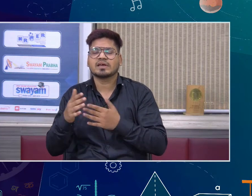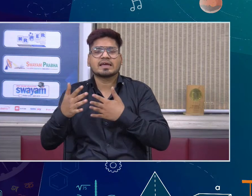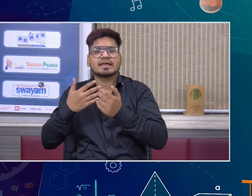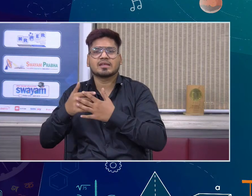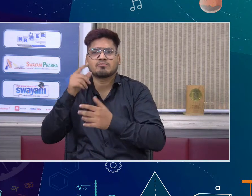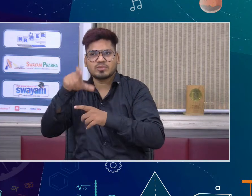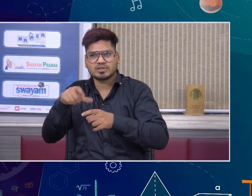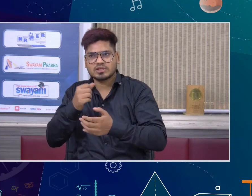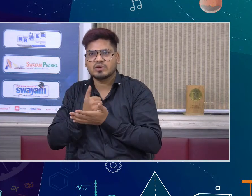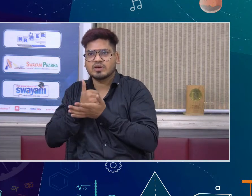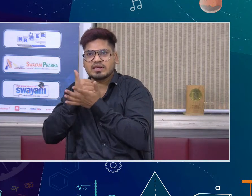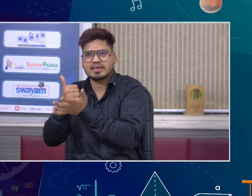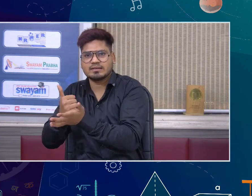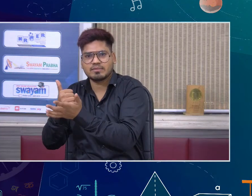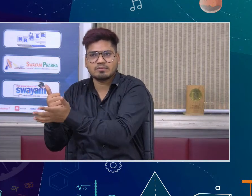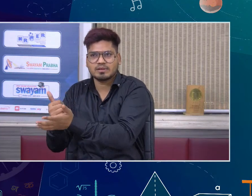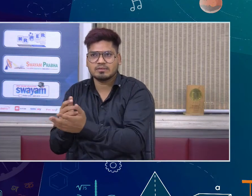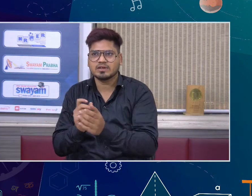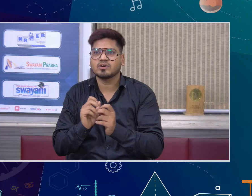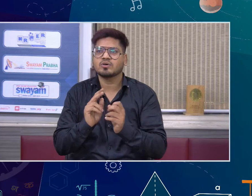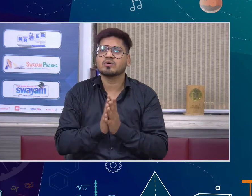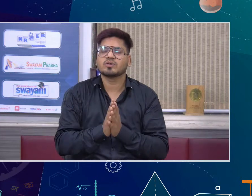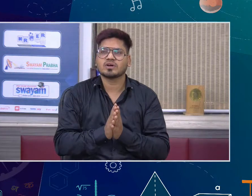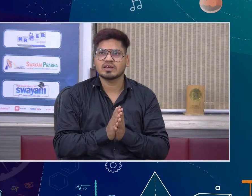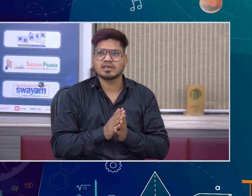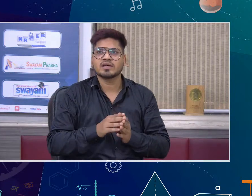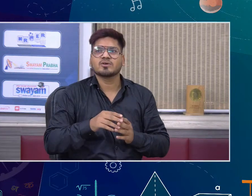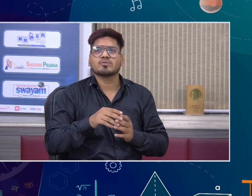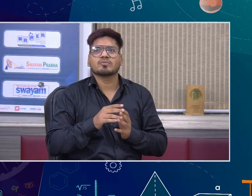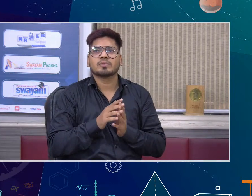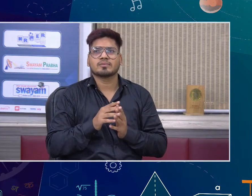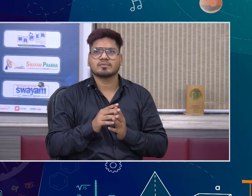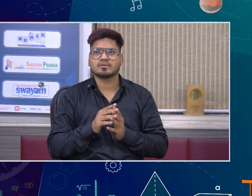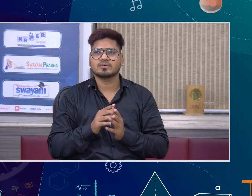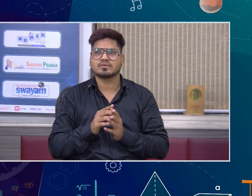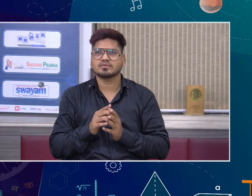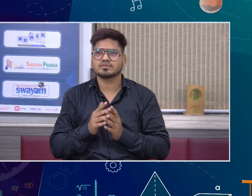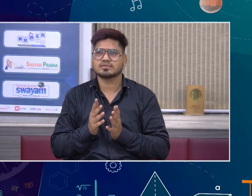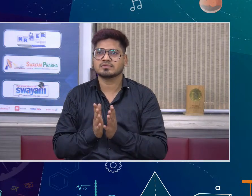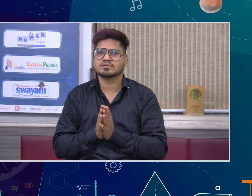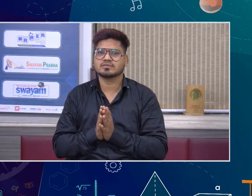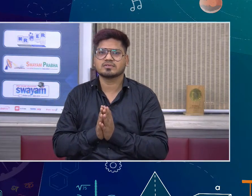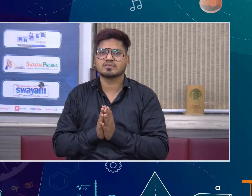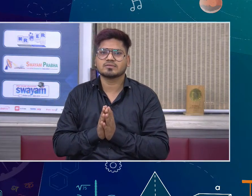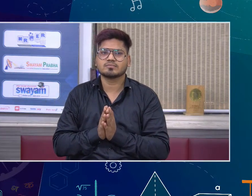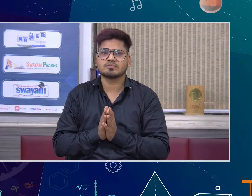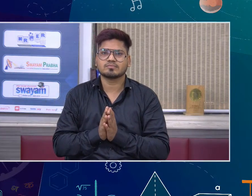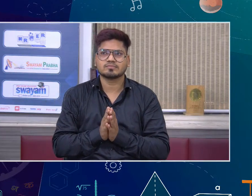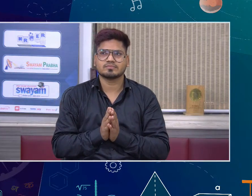we human beings are like that. If we get help somebody, we are not satisfied with the